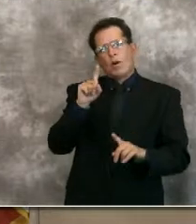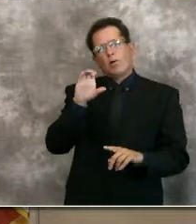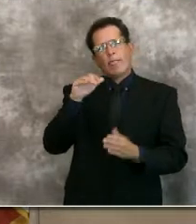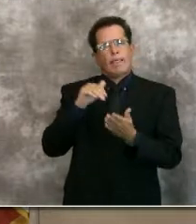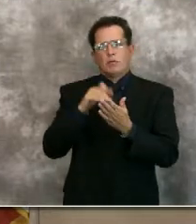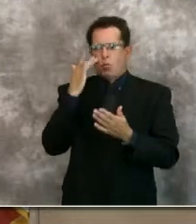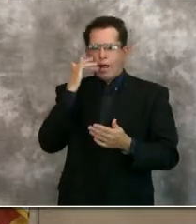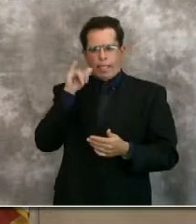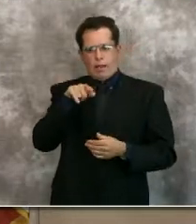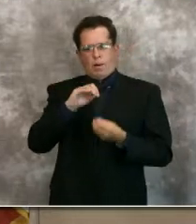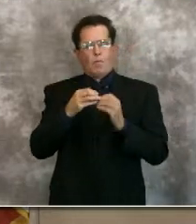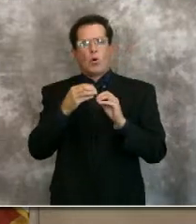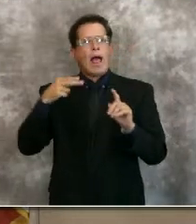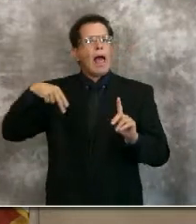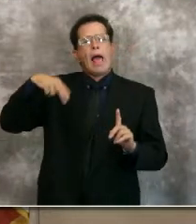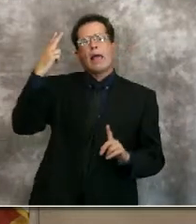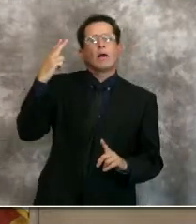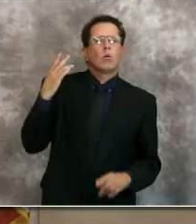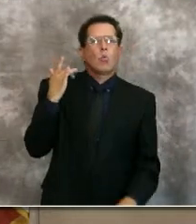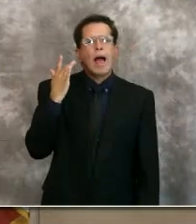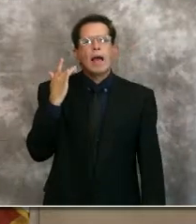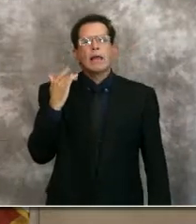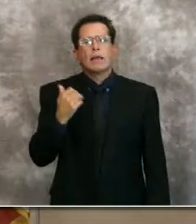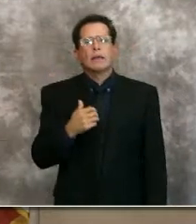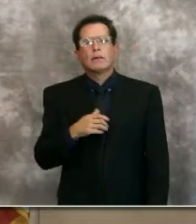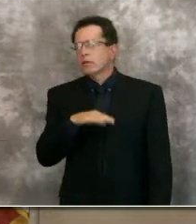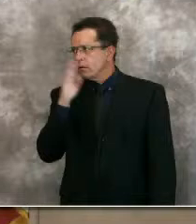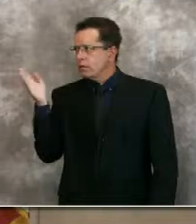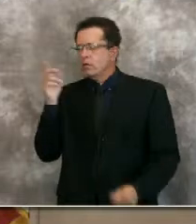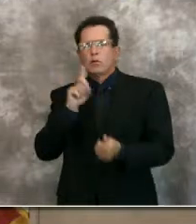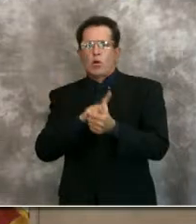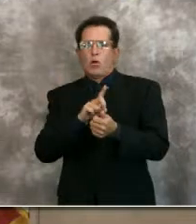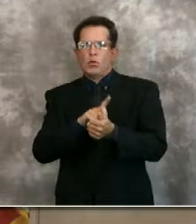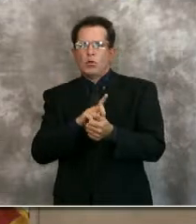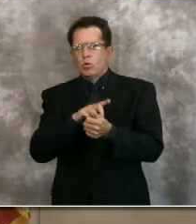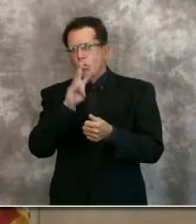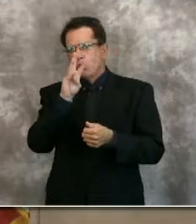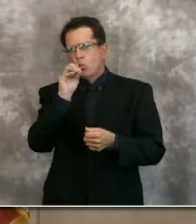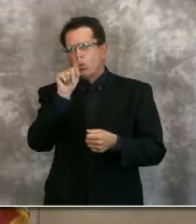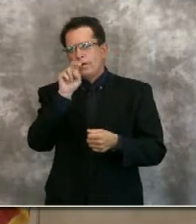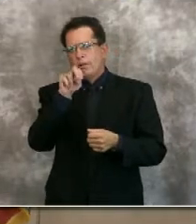Okay, I think I'm going to ask Dr. Wooten to respond to that.